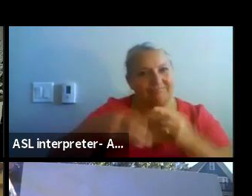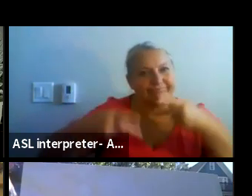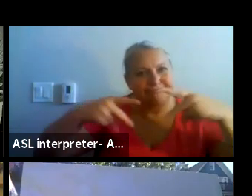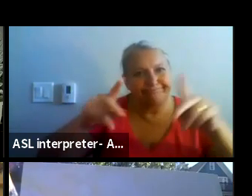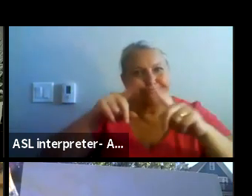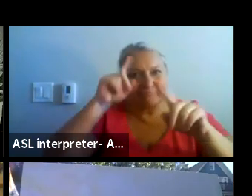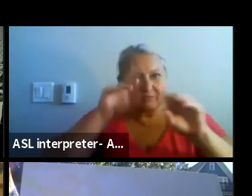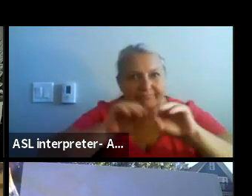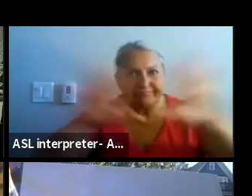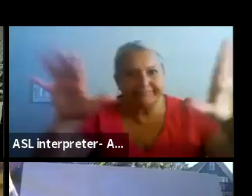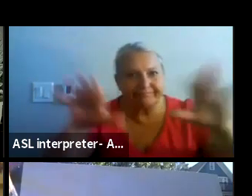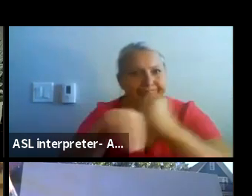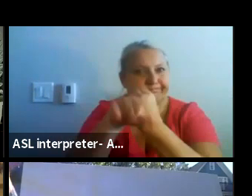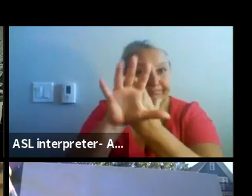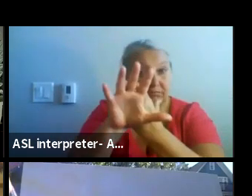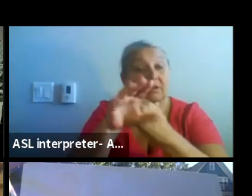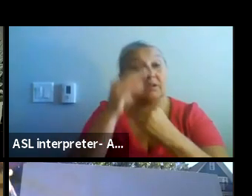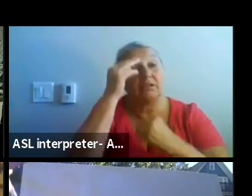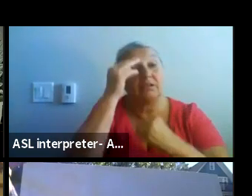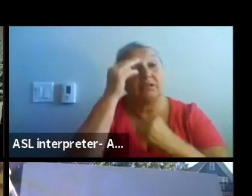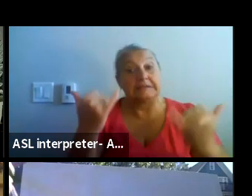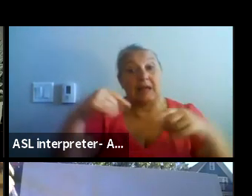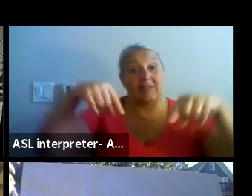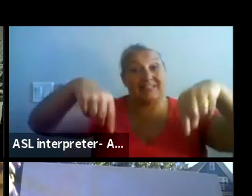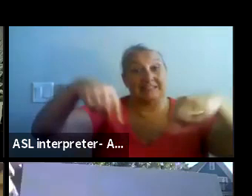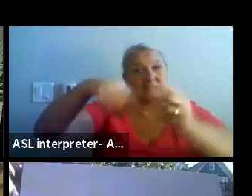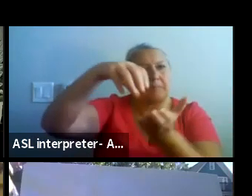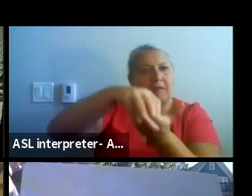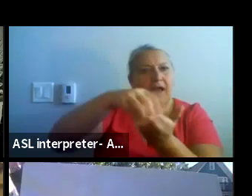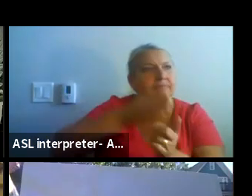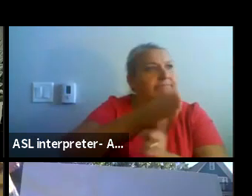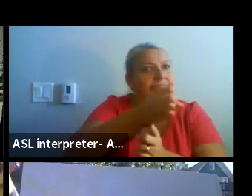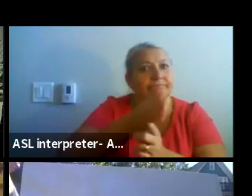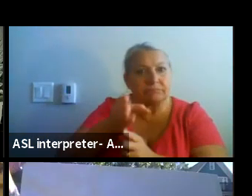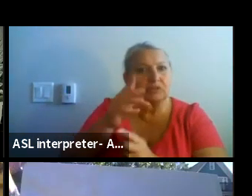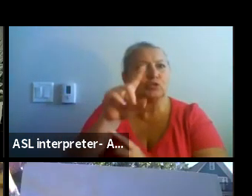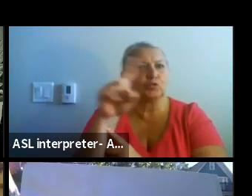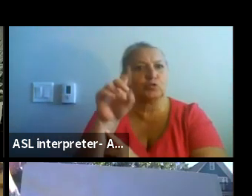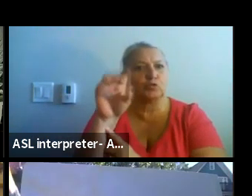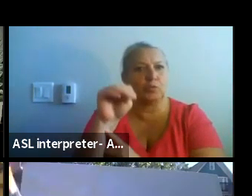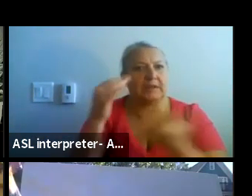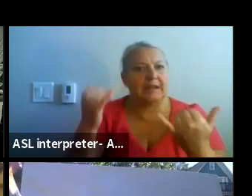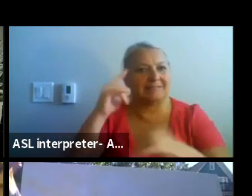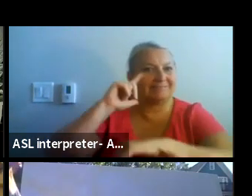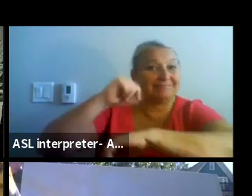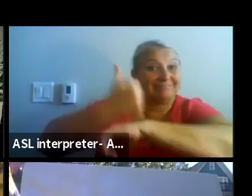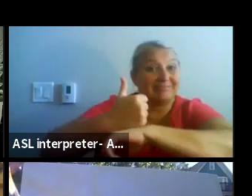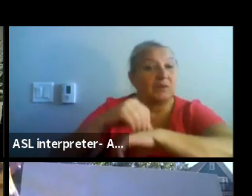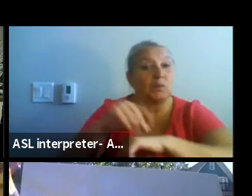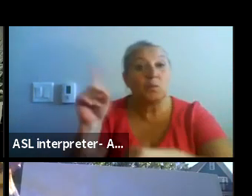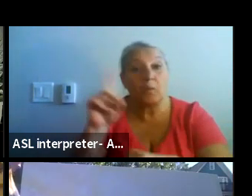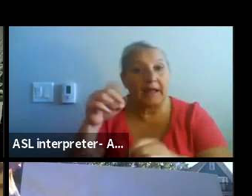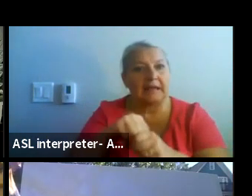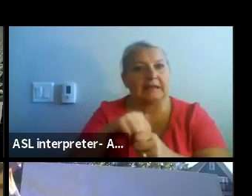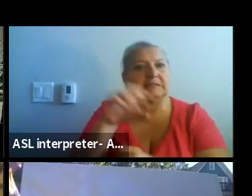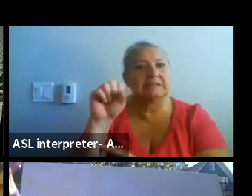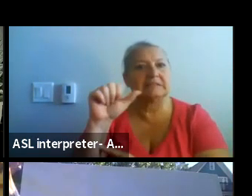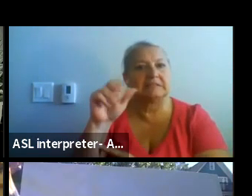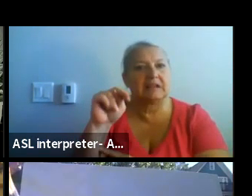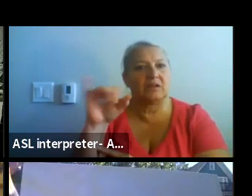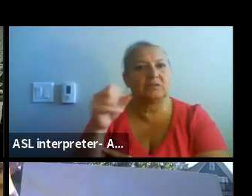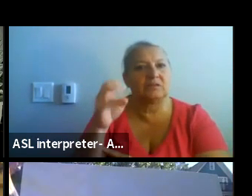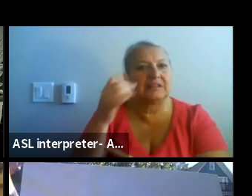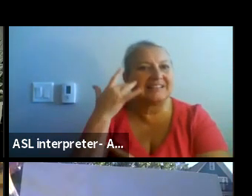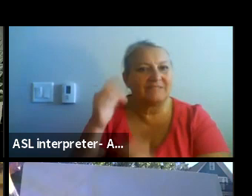that Zoom, the platform that we're using to come together today, is headquartered in what is now called San Jose, California, on the traditional lands